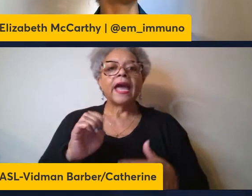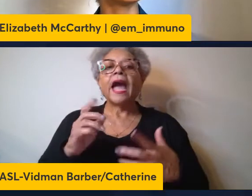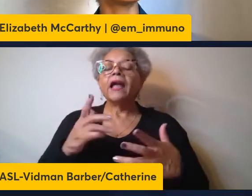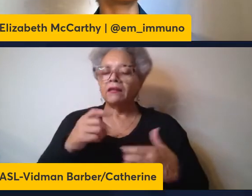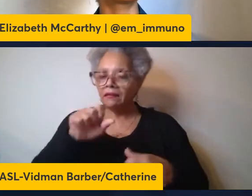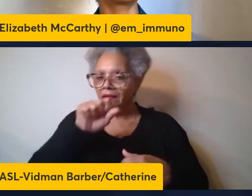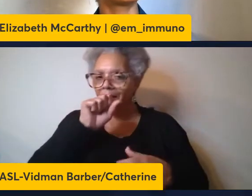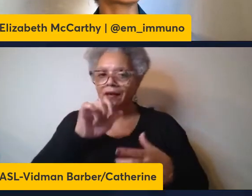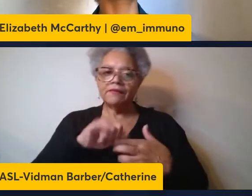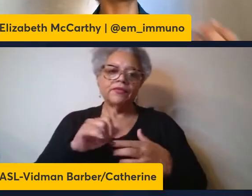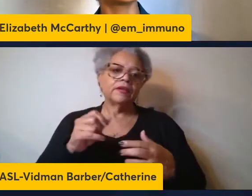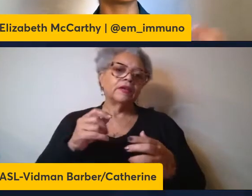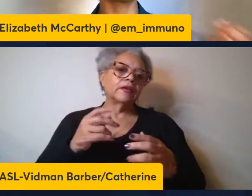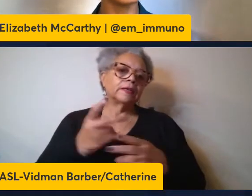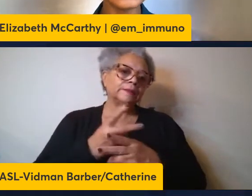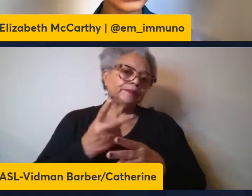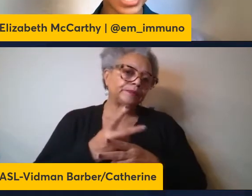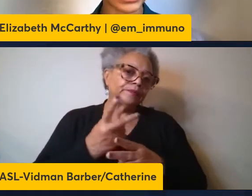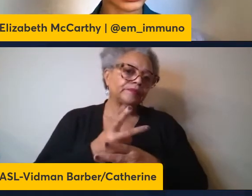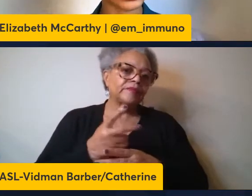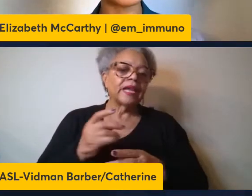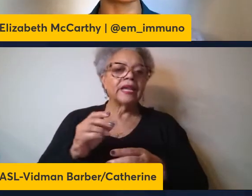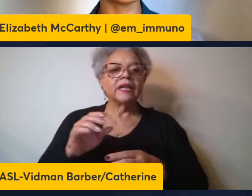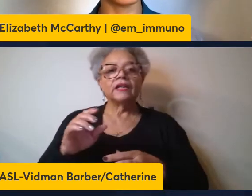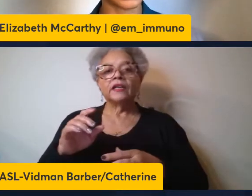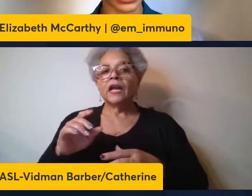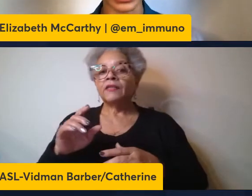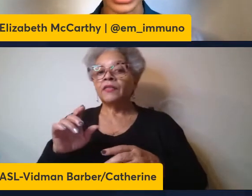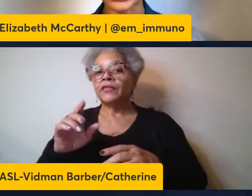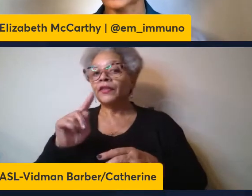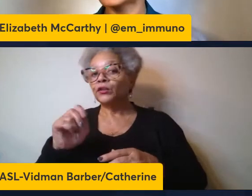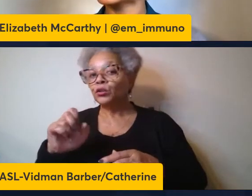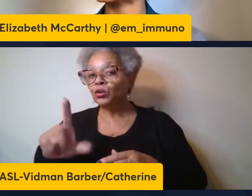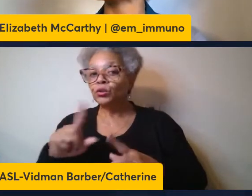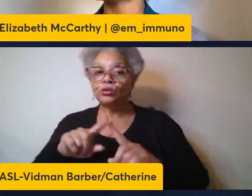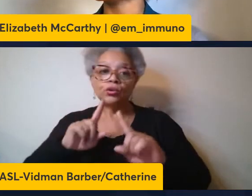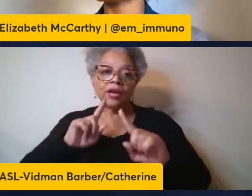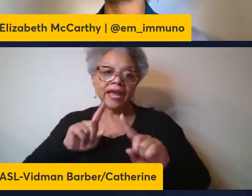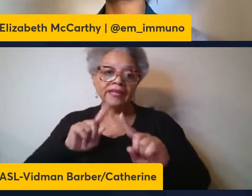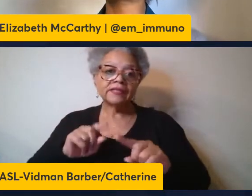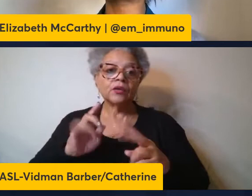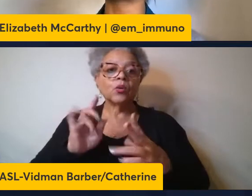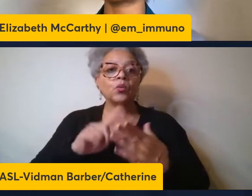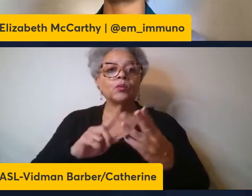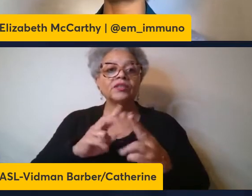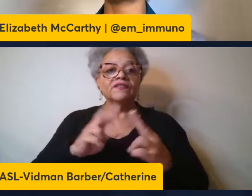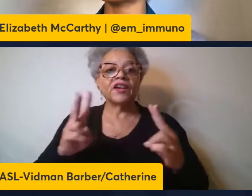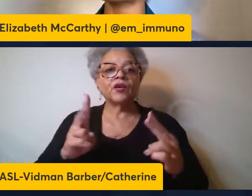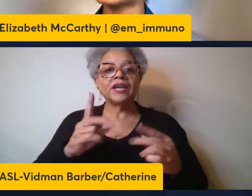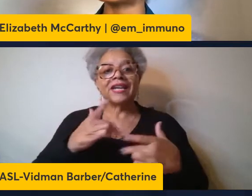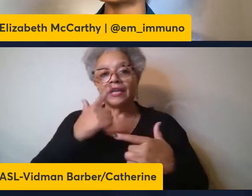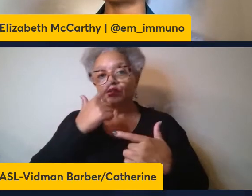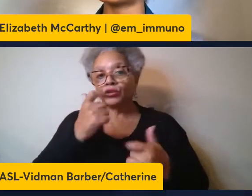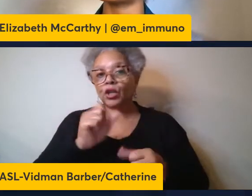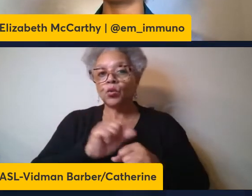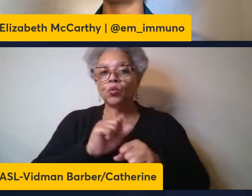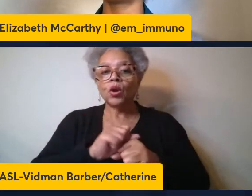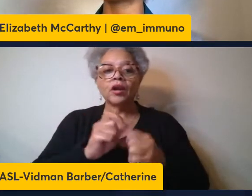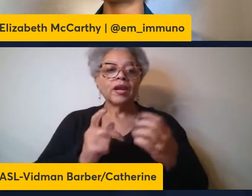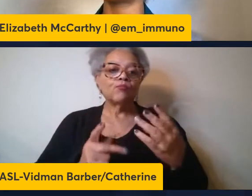computational biology as a tool to answer. We were doing really interesting work on kind of